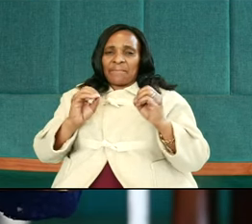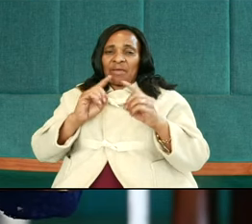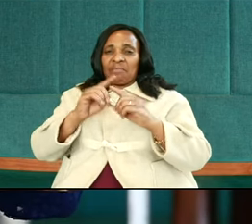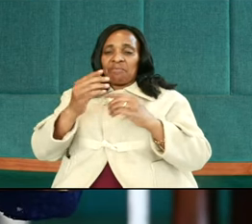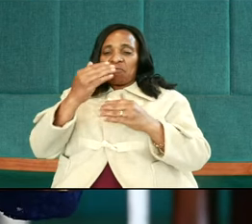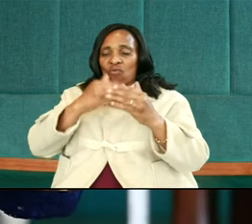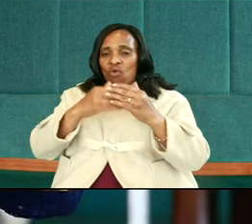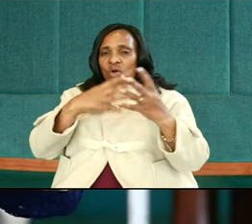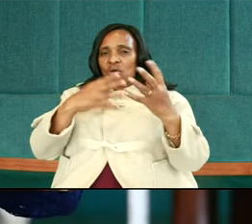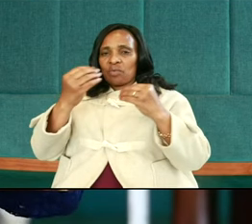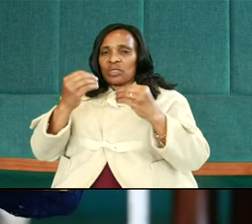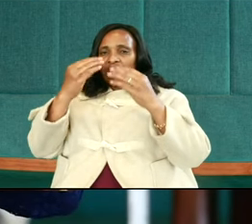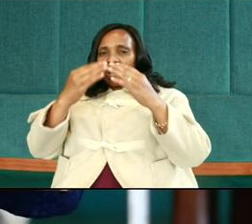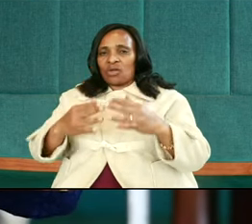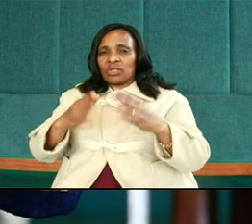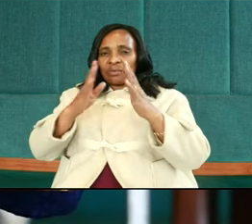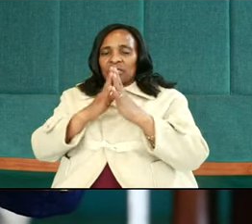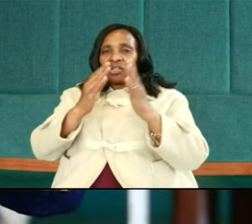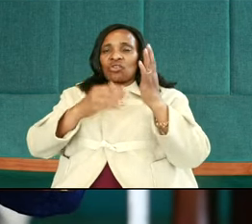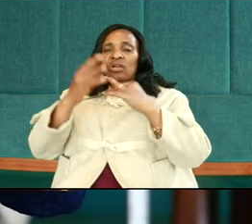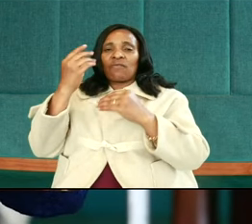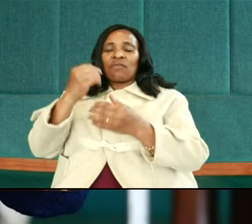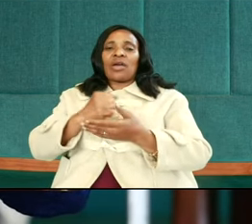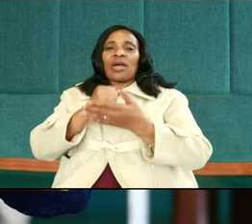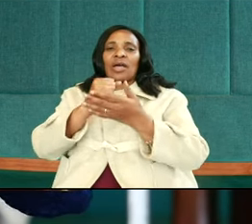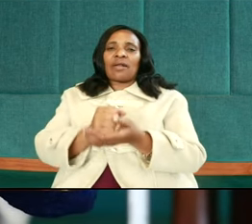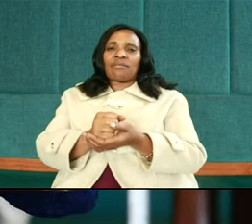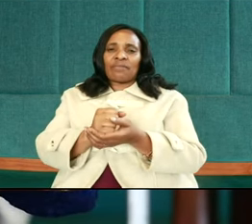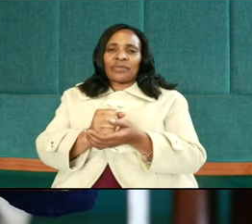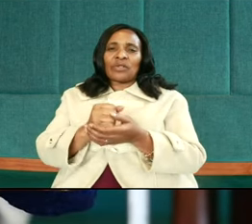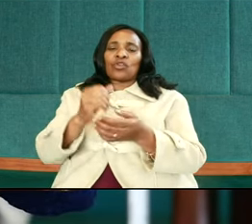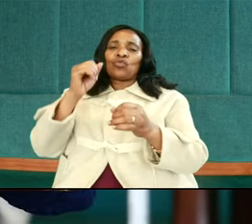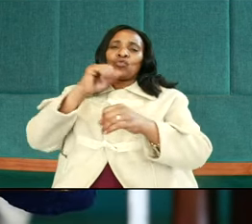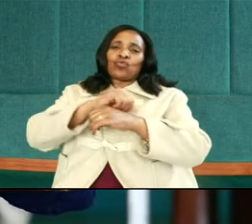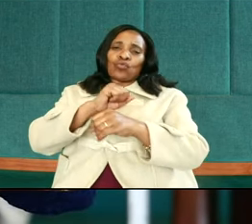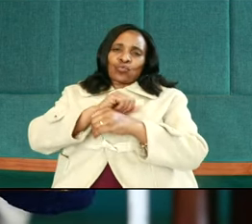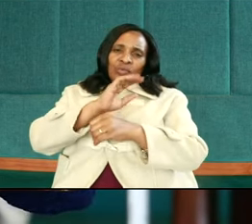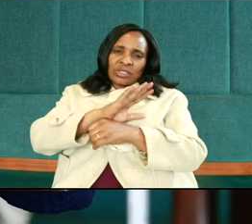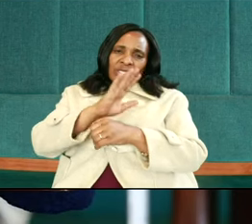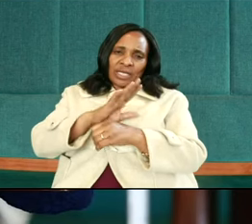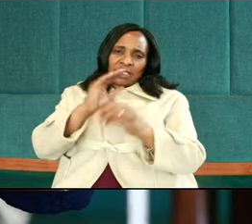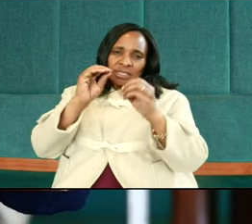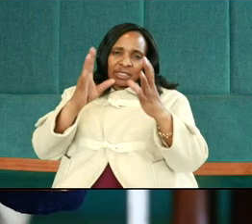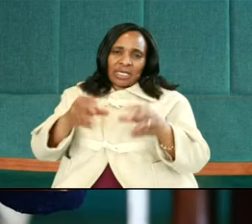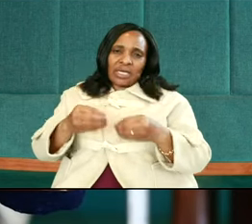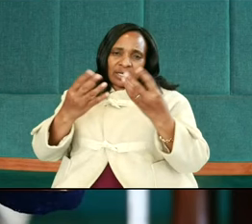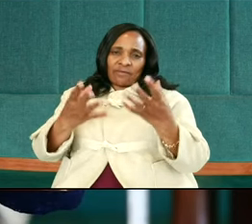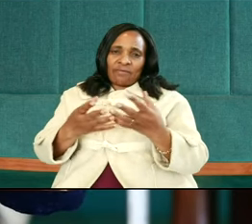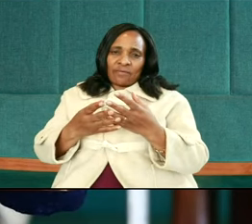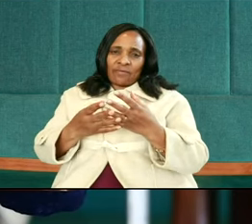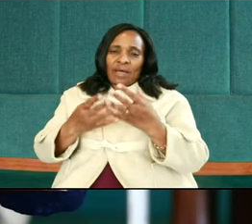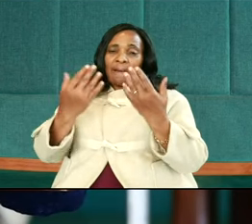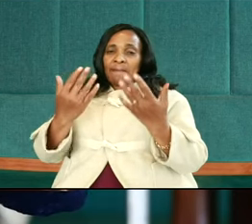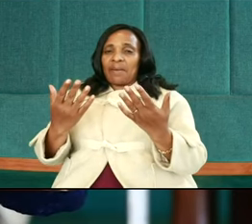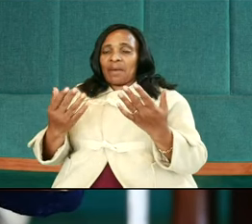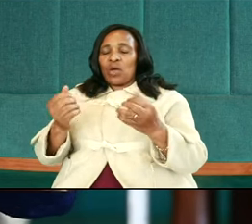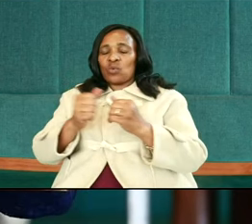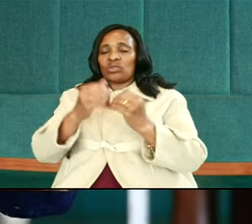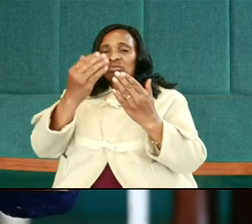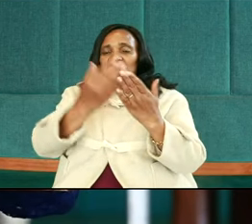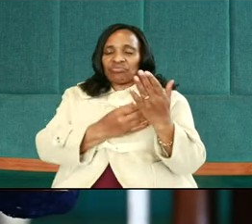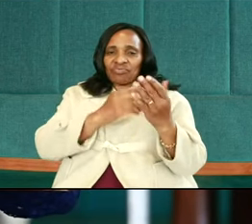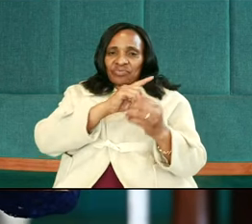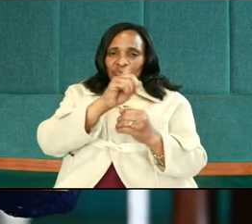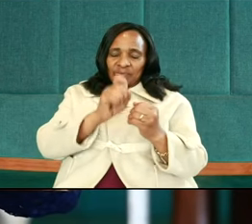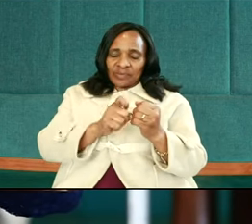the house, she prayed to God for help. At school, the teacher gave Kashish a piece of paper with a list of questions written